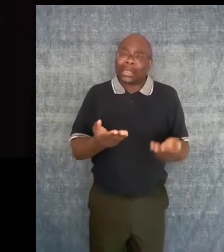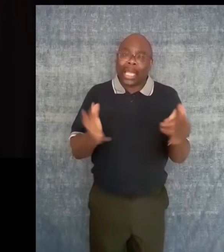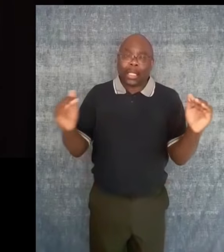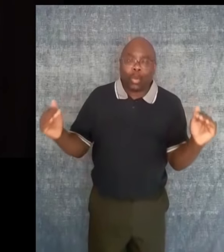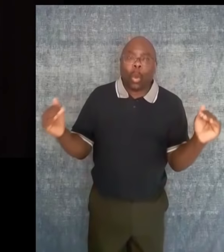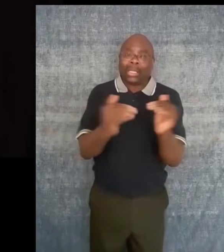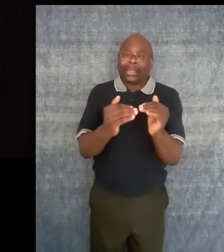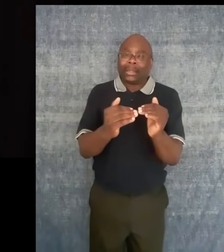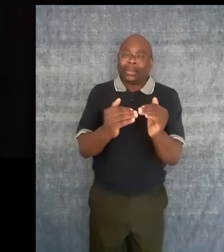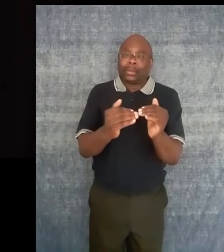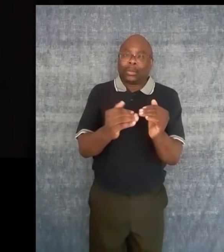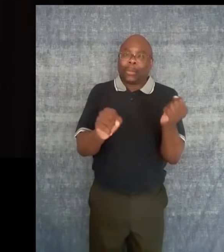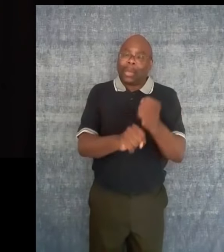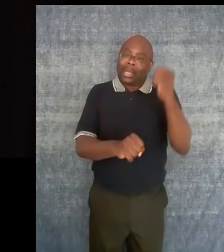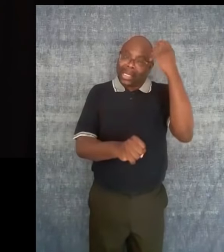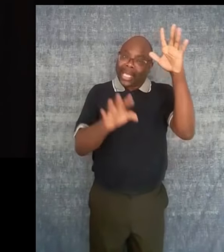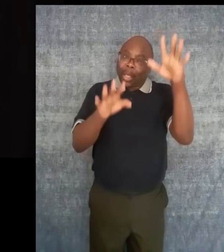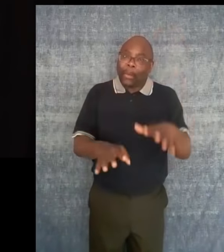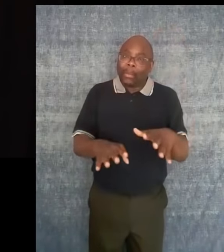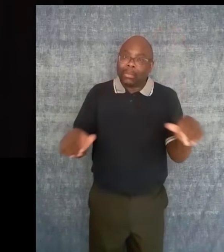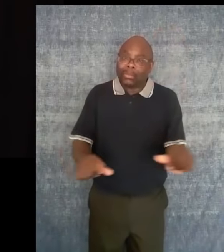equality to bring the kingdom.